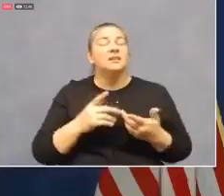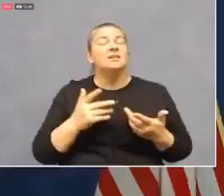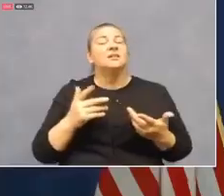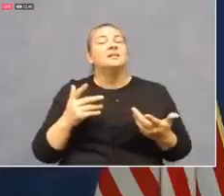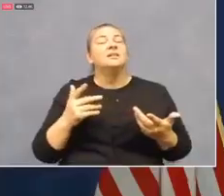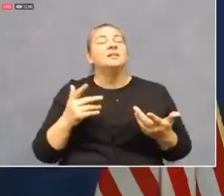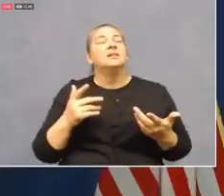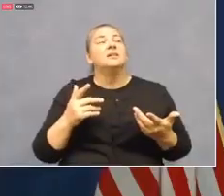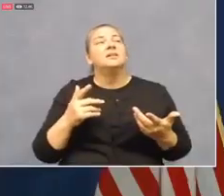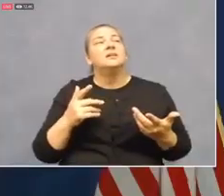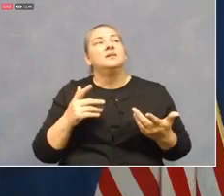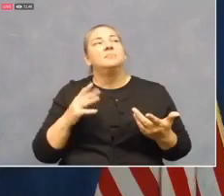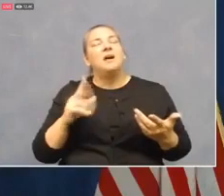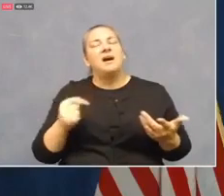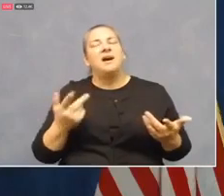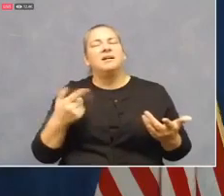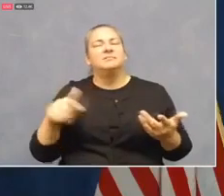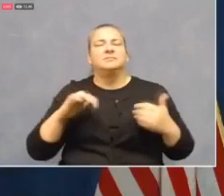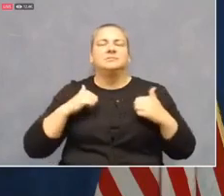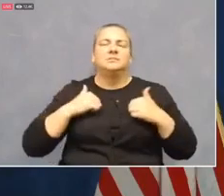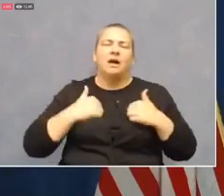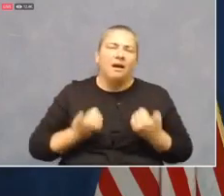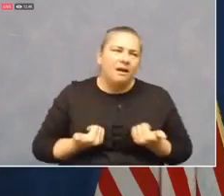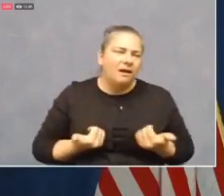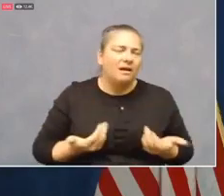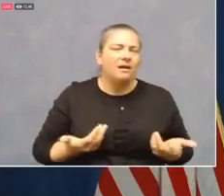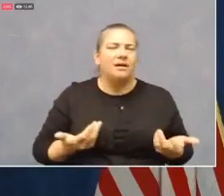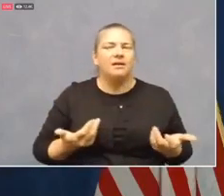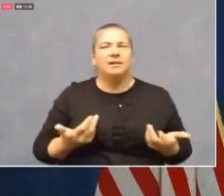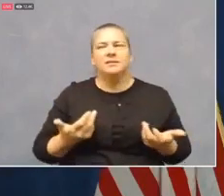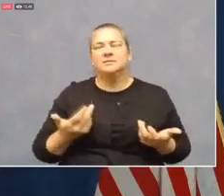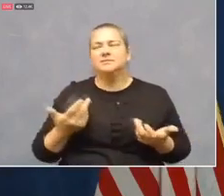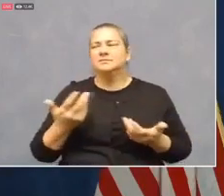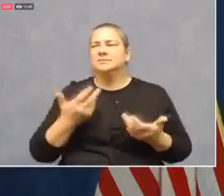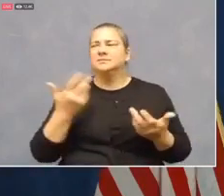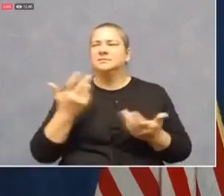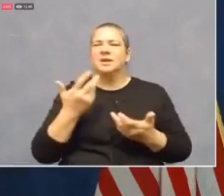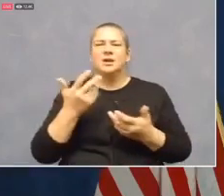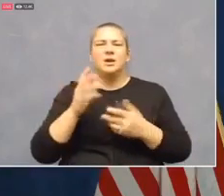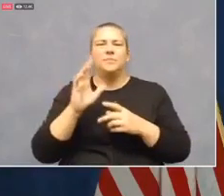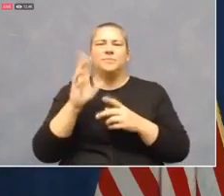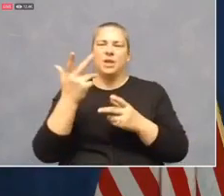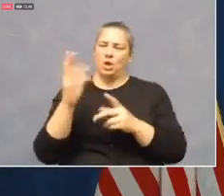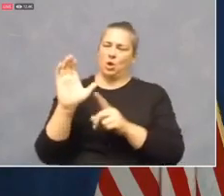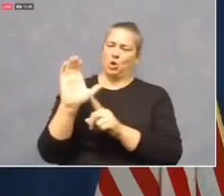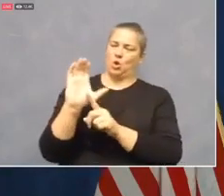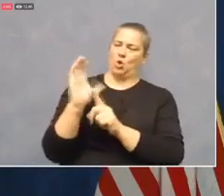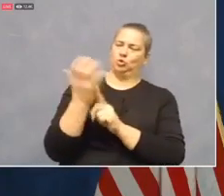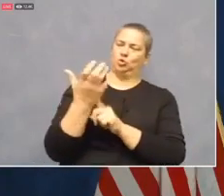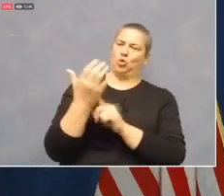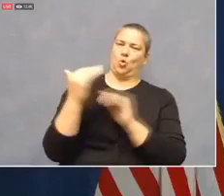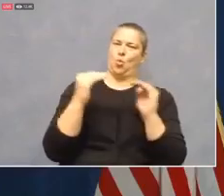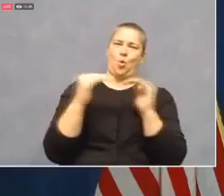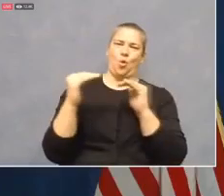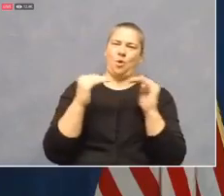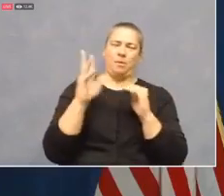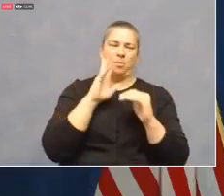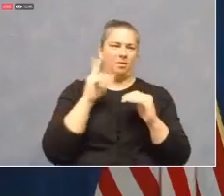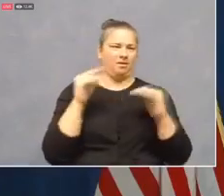and I guess a cultural war that's somehow sprang up around what keeps you alive and keeps people around you